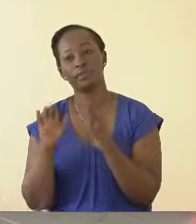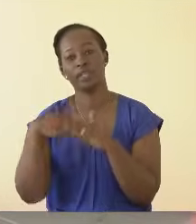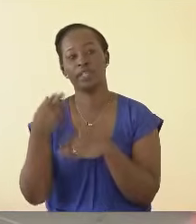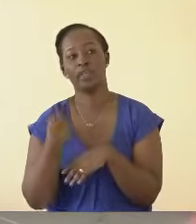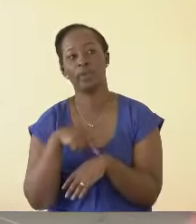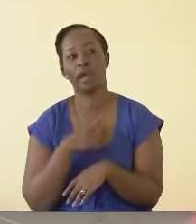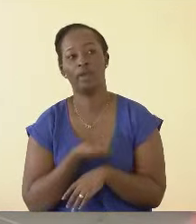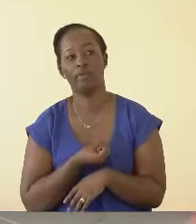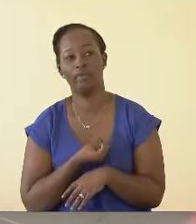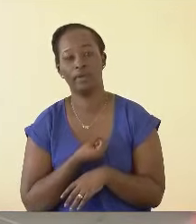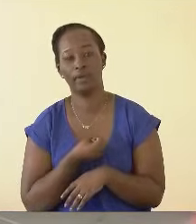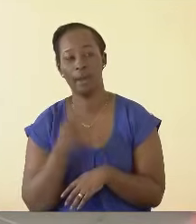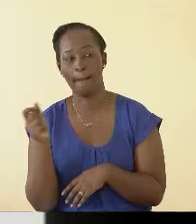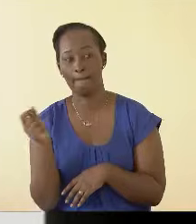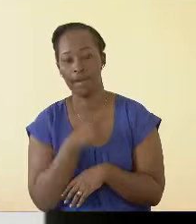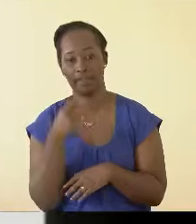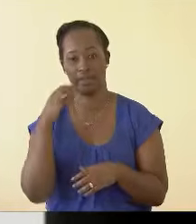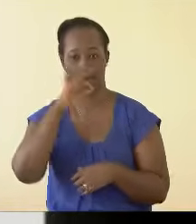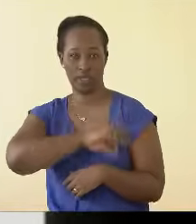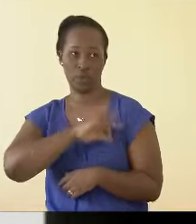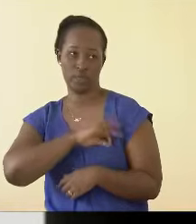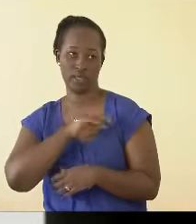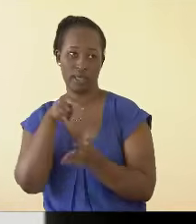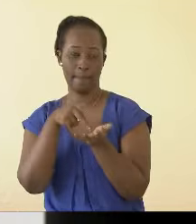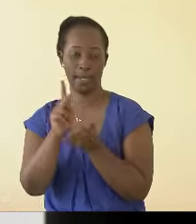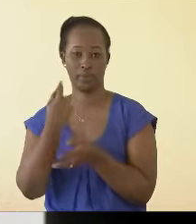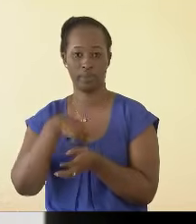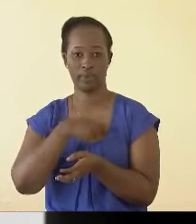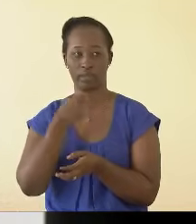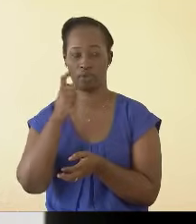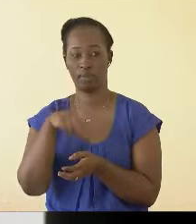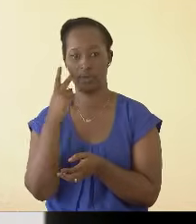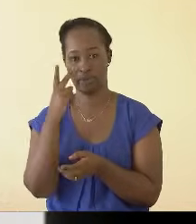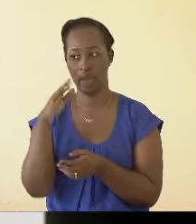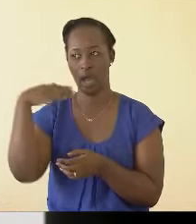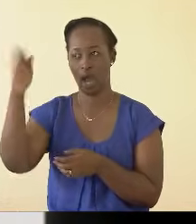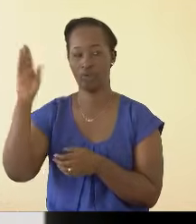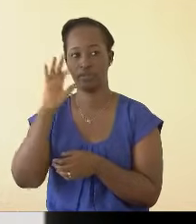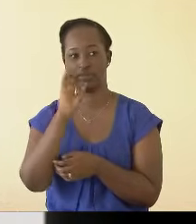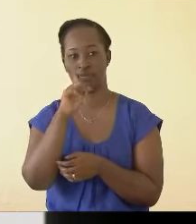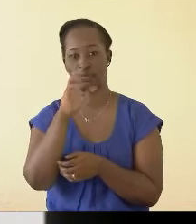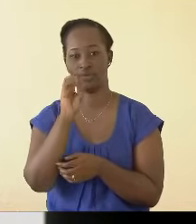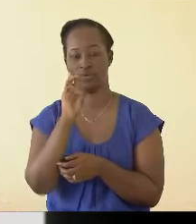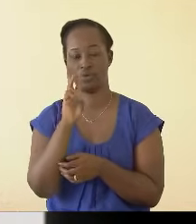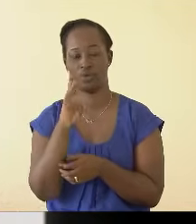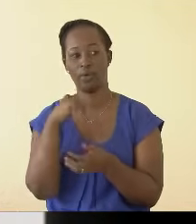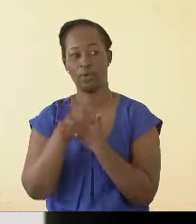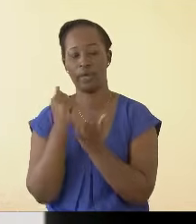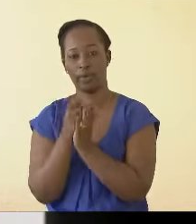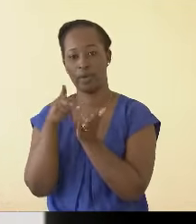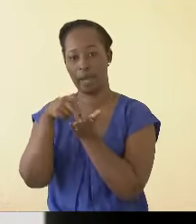have monthly interest paid. You have to see that. That is an outflow because that is a payment